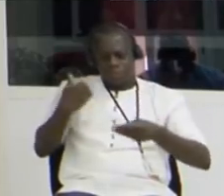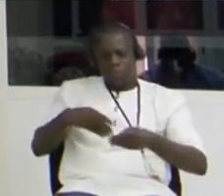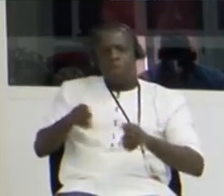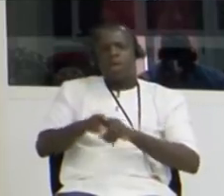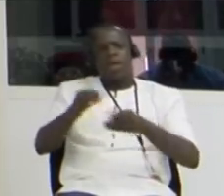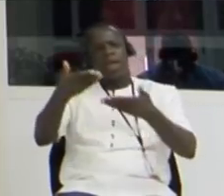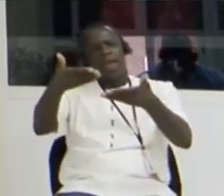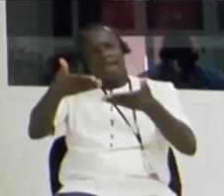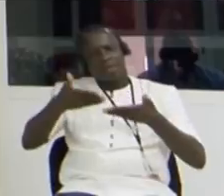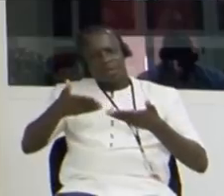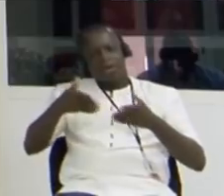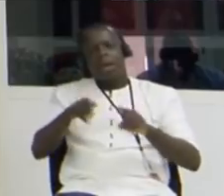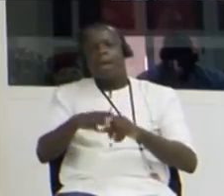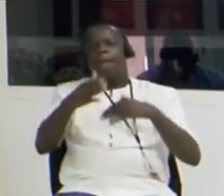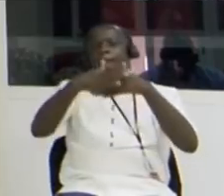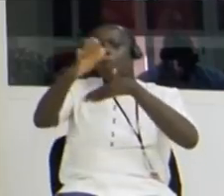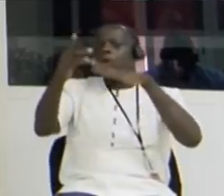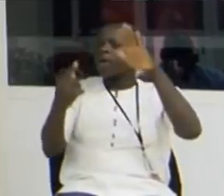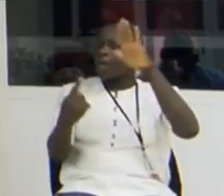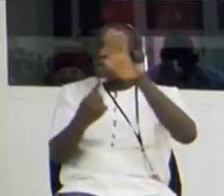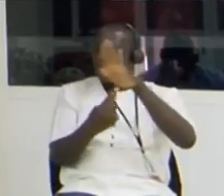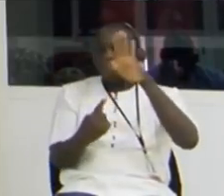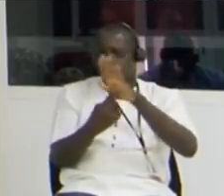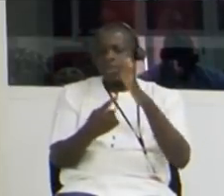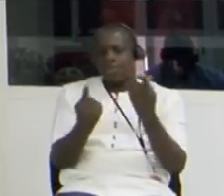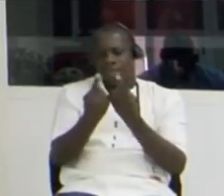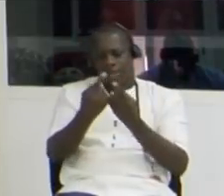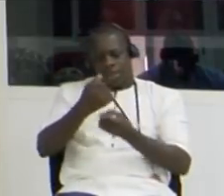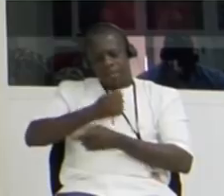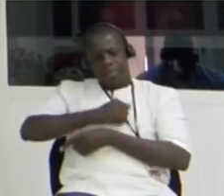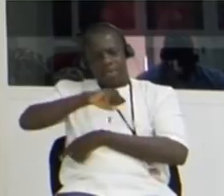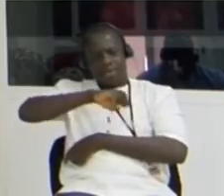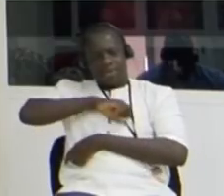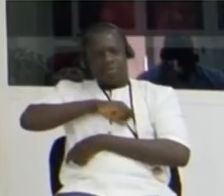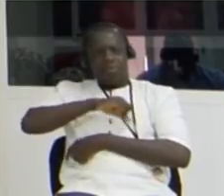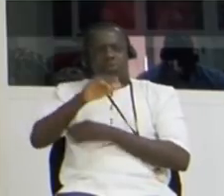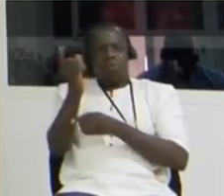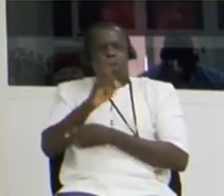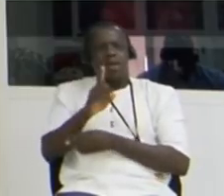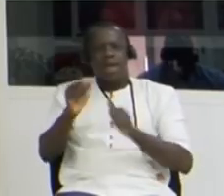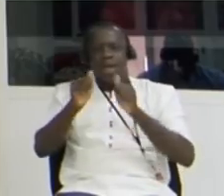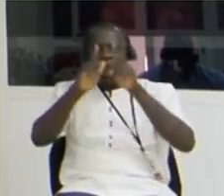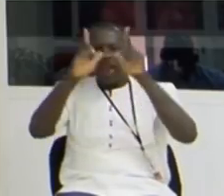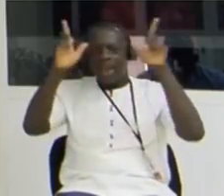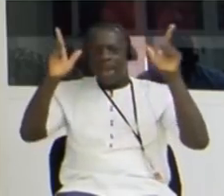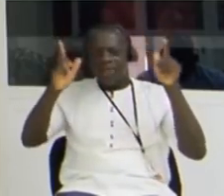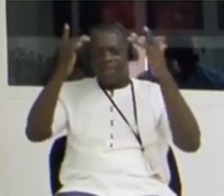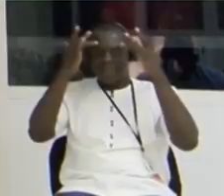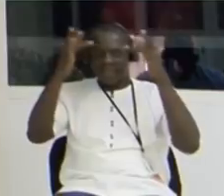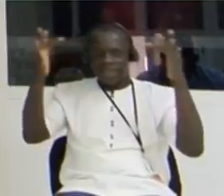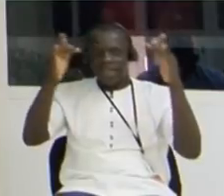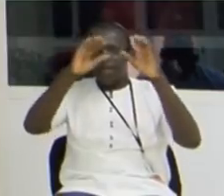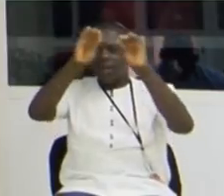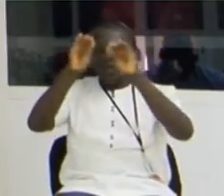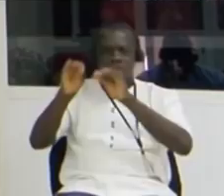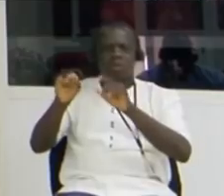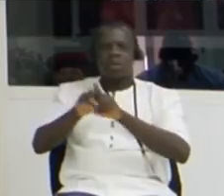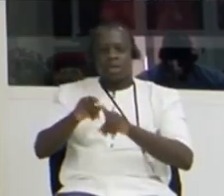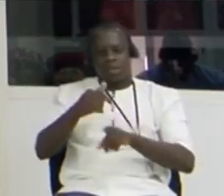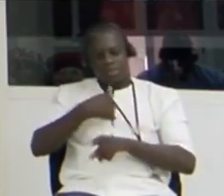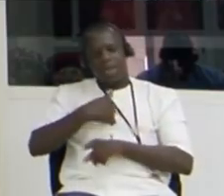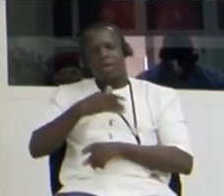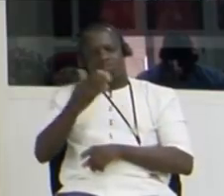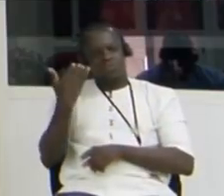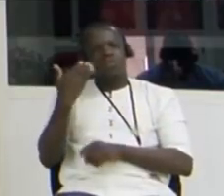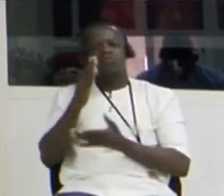most important thing, and that one I take it upon myself, is the life skills education. That's why I was happy